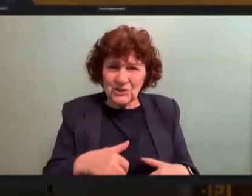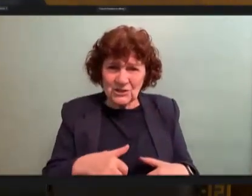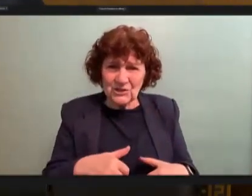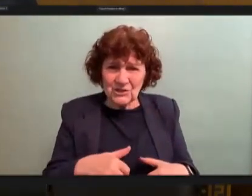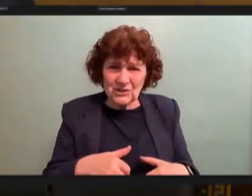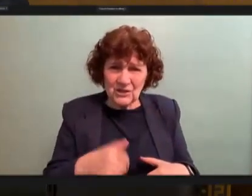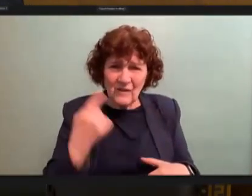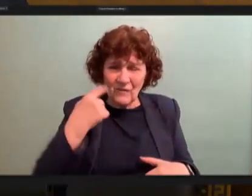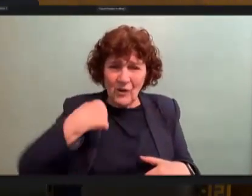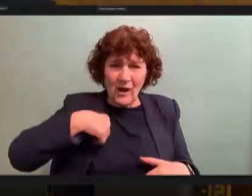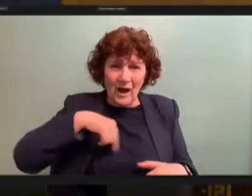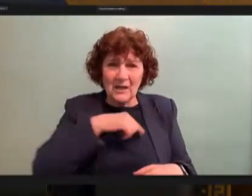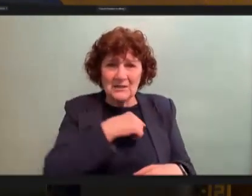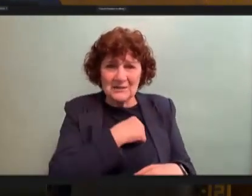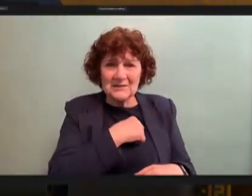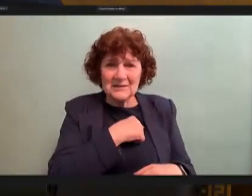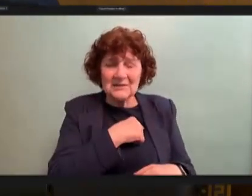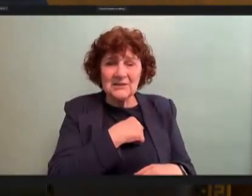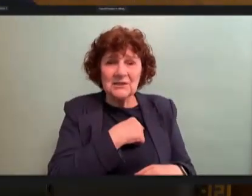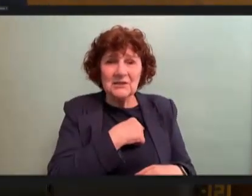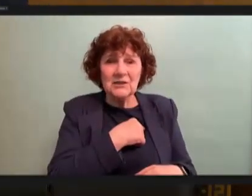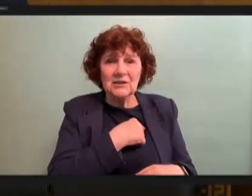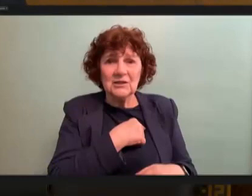for us to